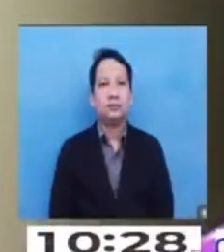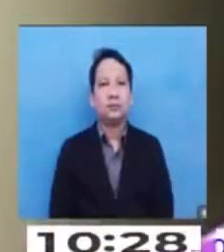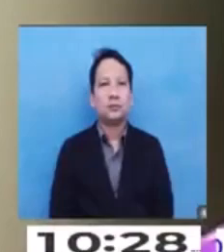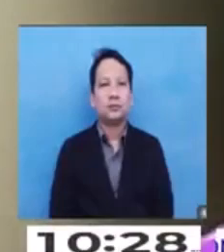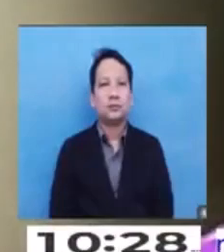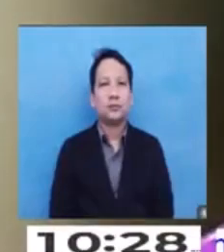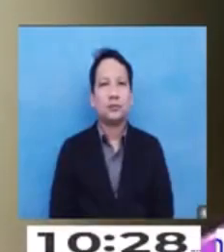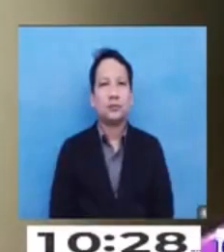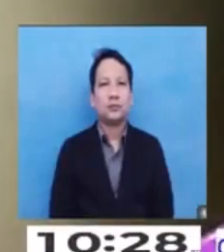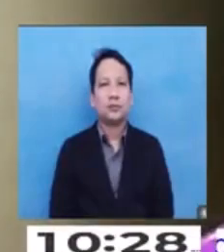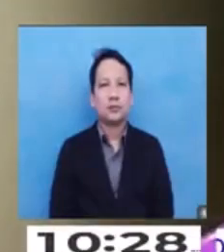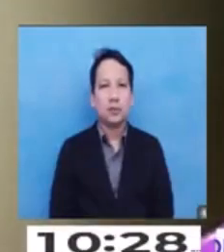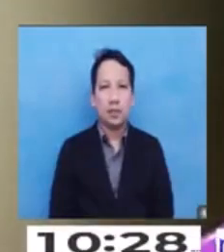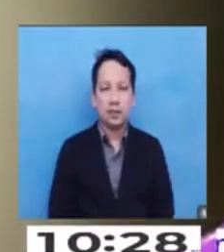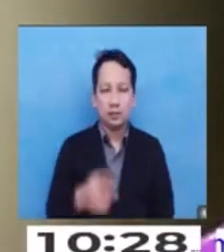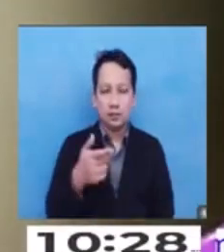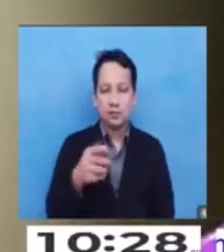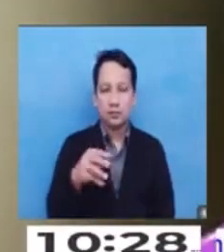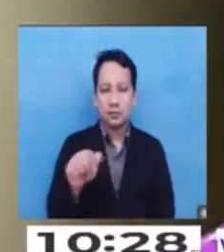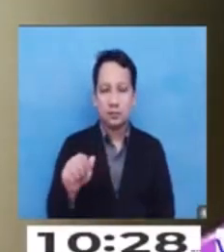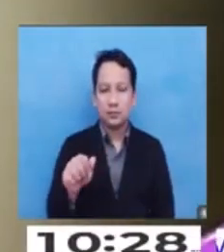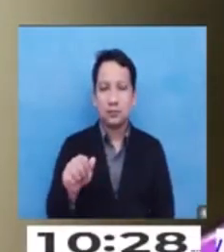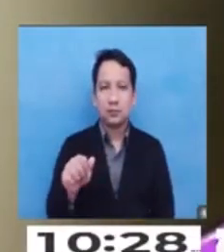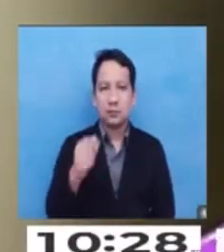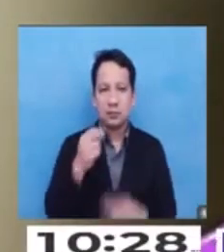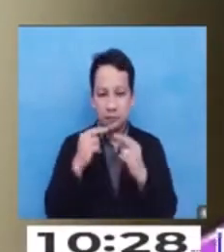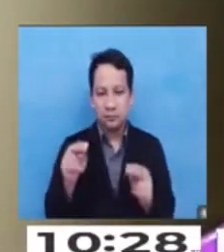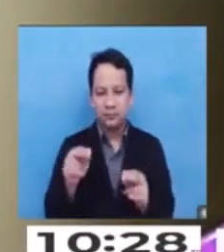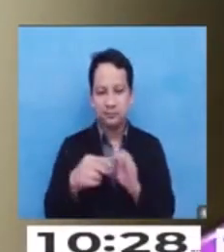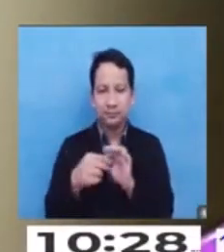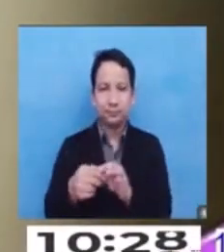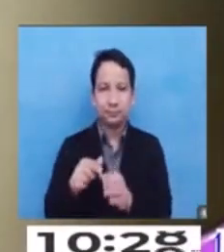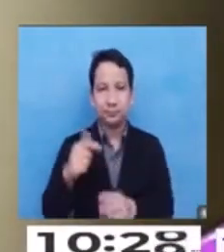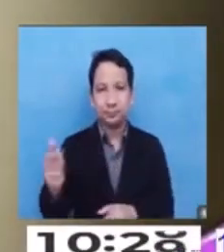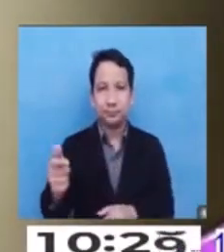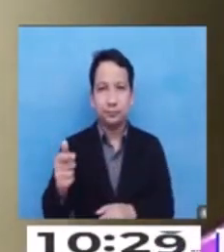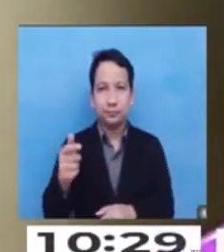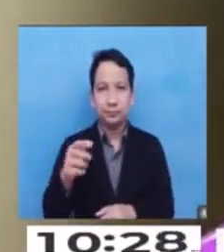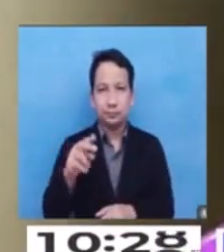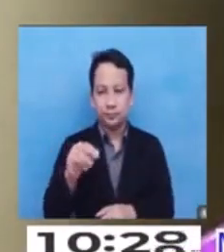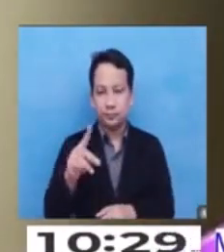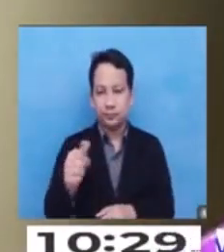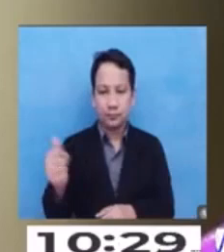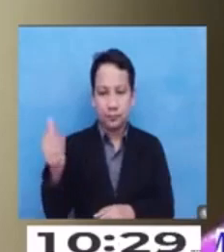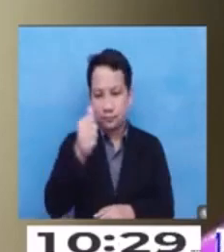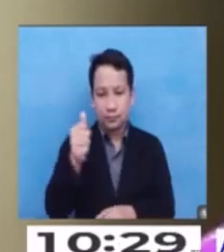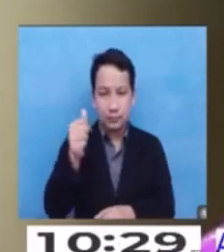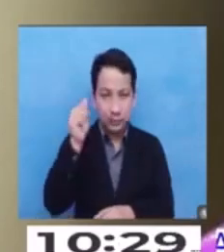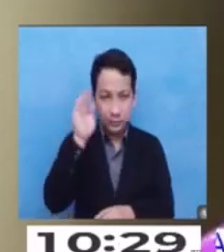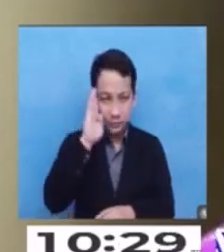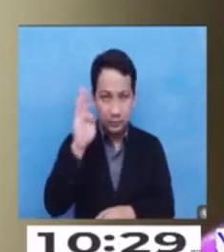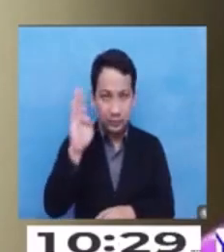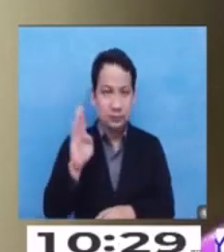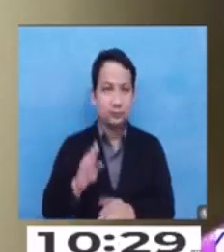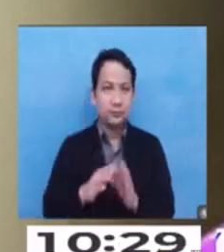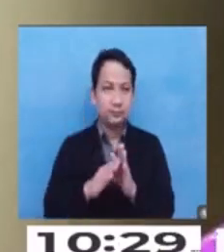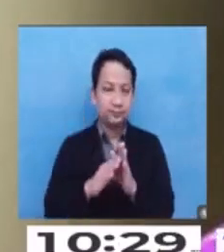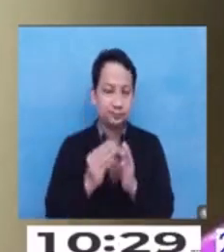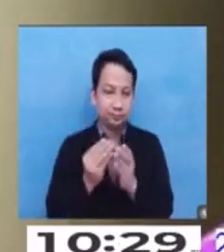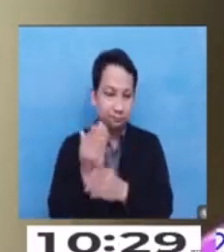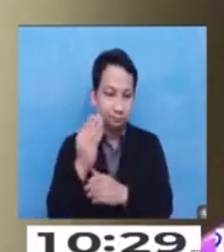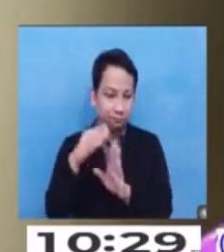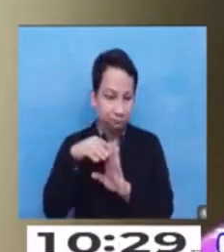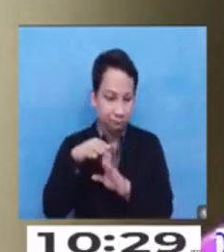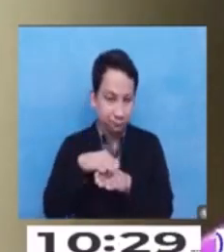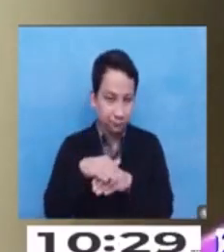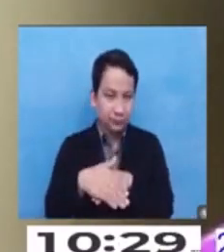of GMA News, addressed to Secretary Balisakan. Secretary, is this growth slowdown in the first quarter caused by